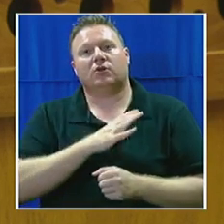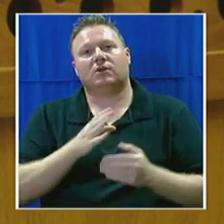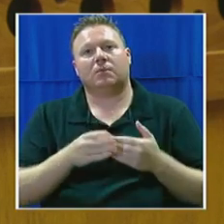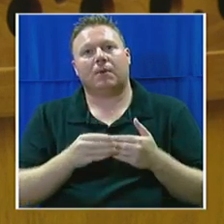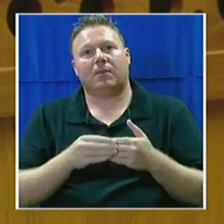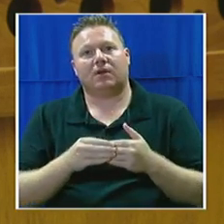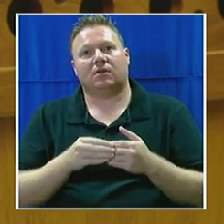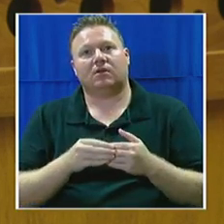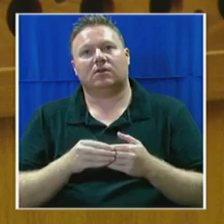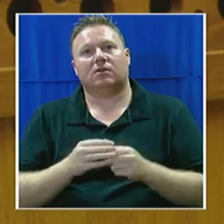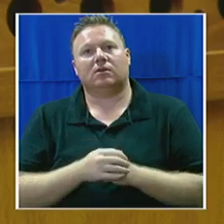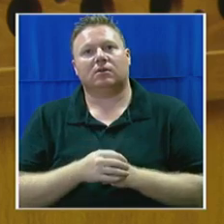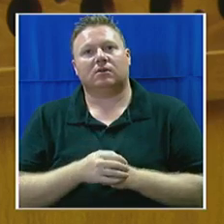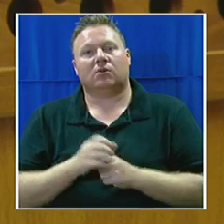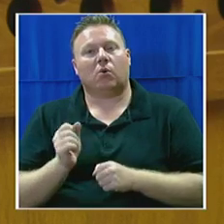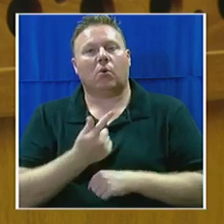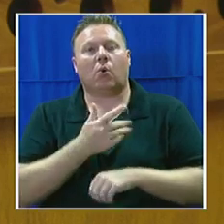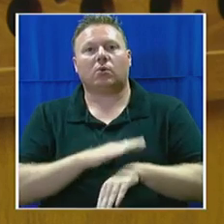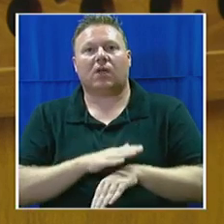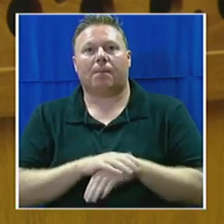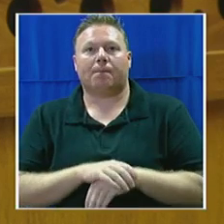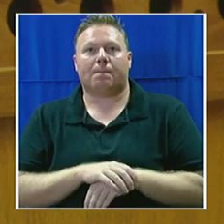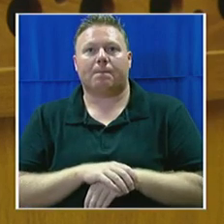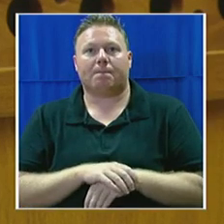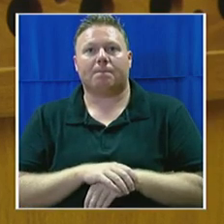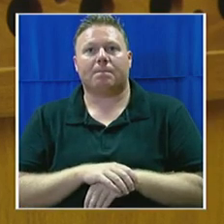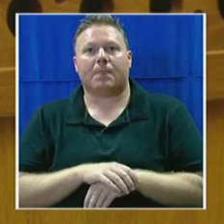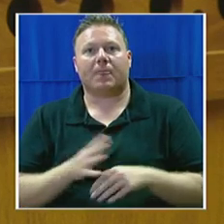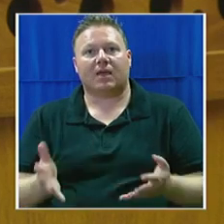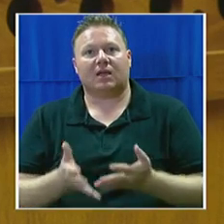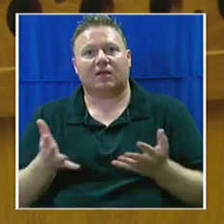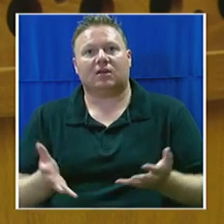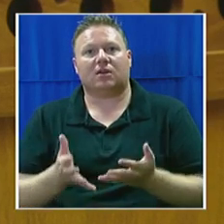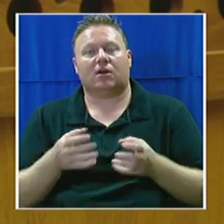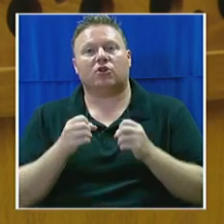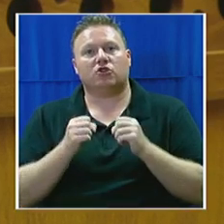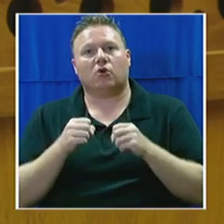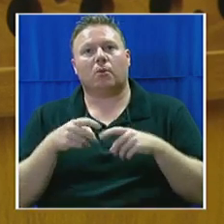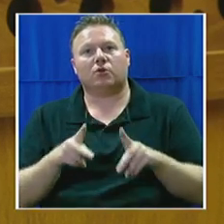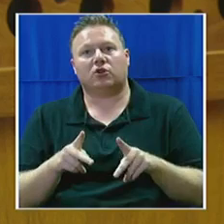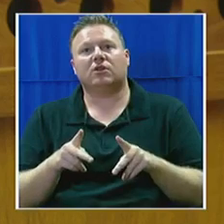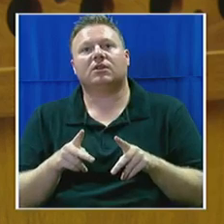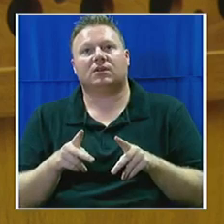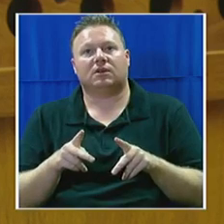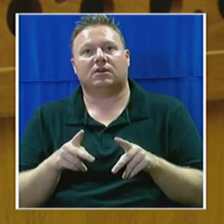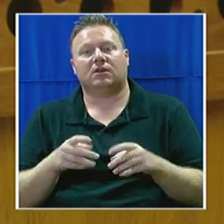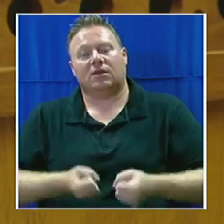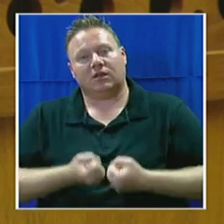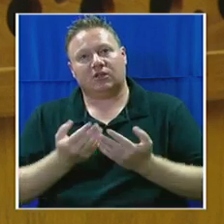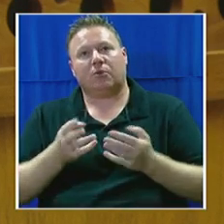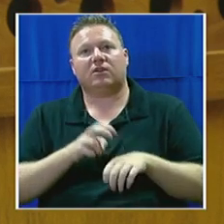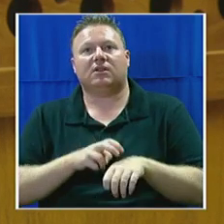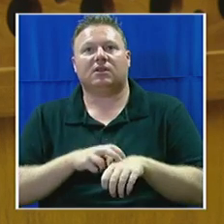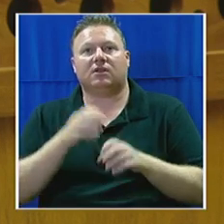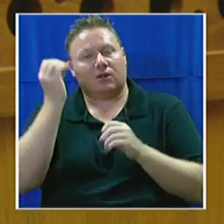must at all material times be encouraged to take opportunity to express their needs,